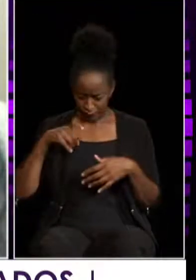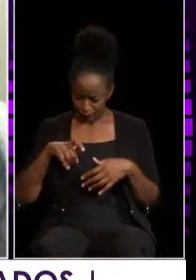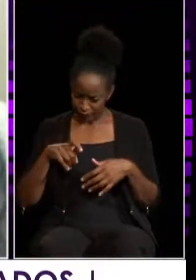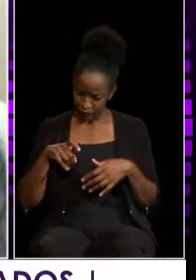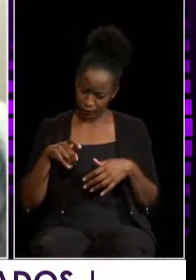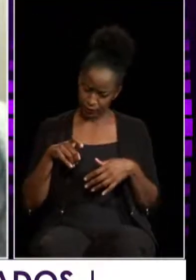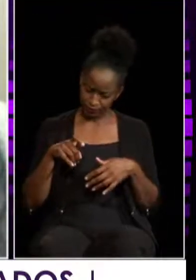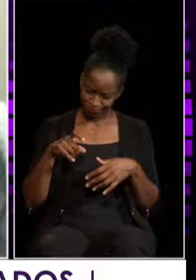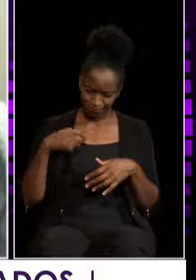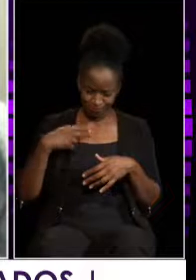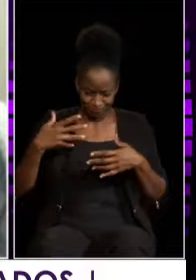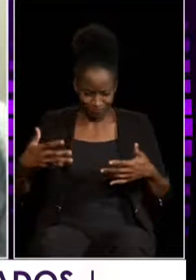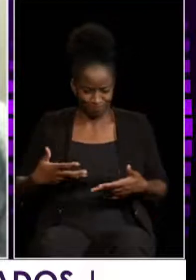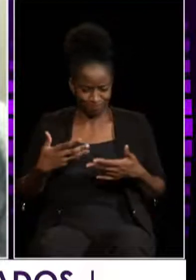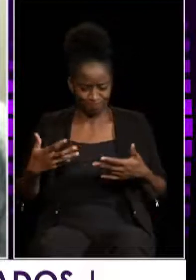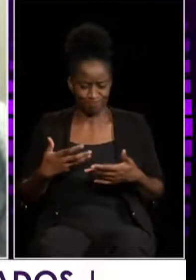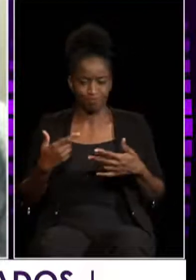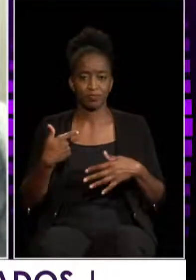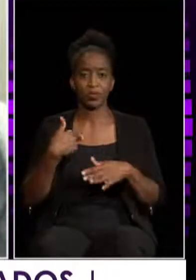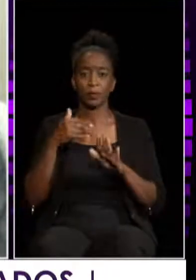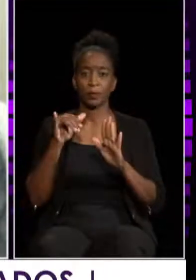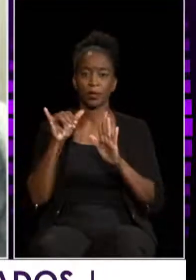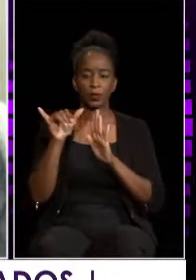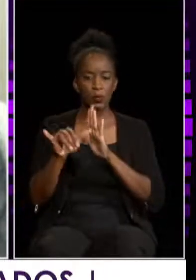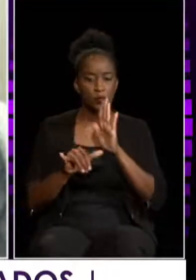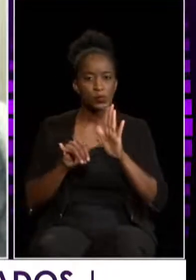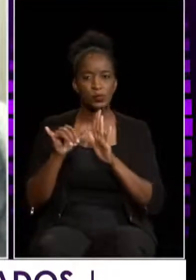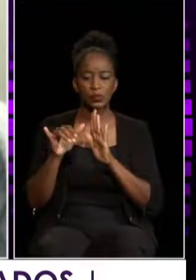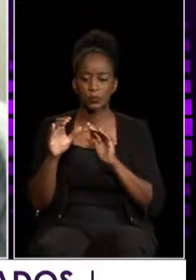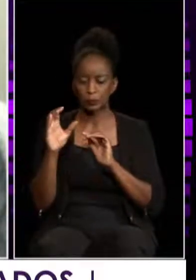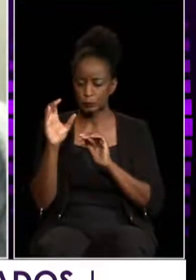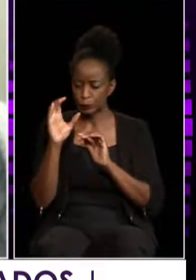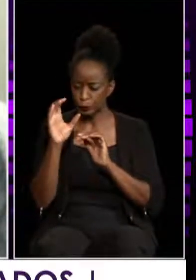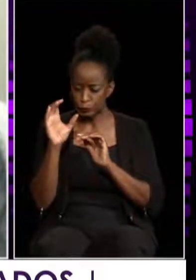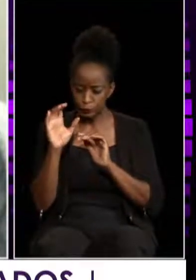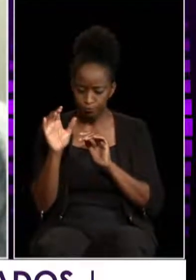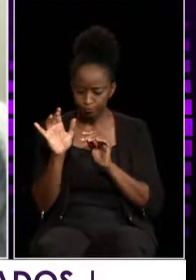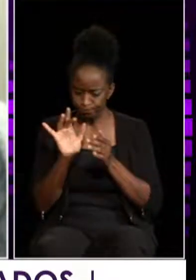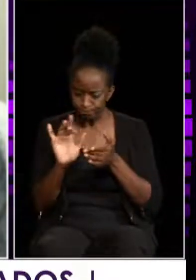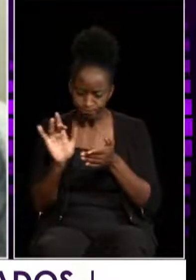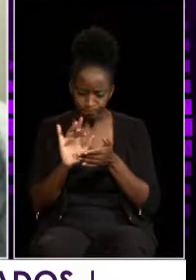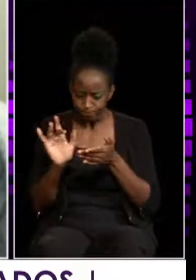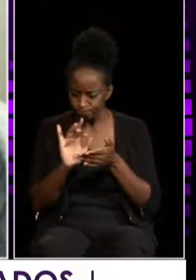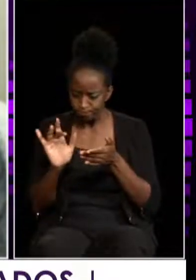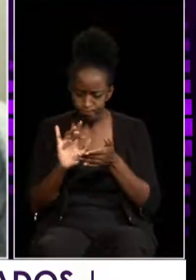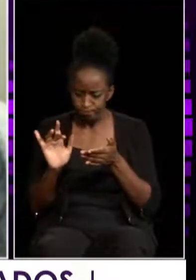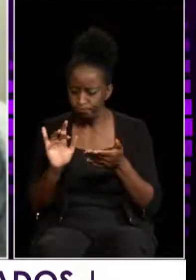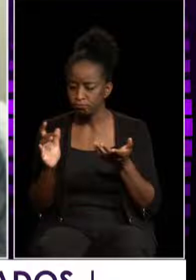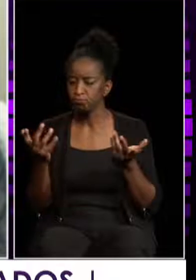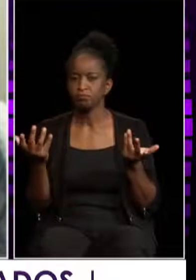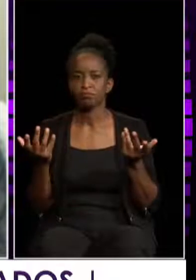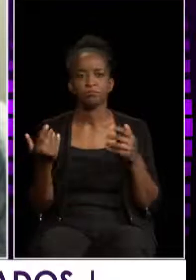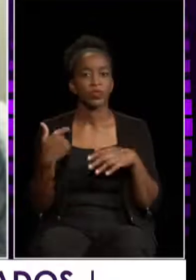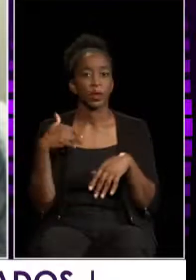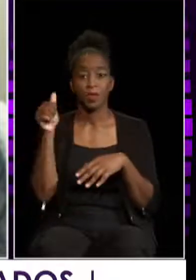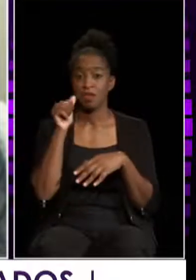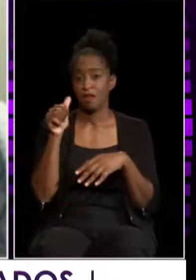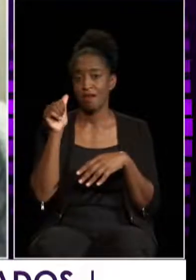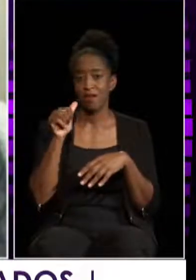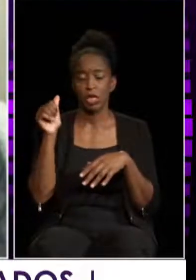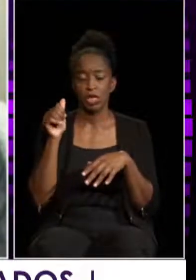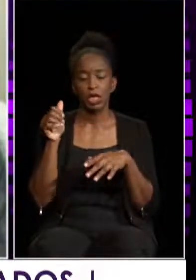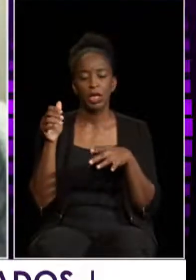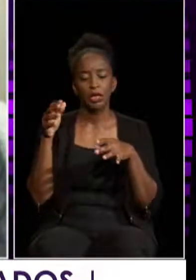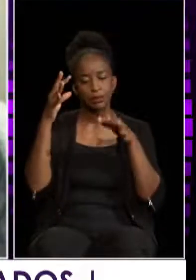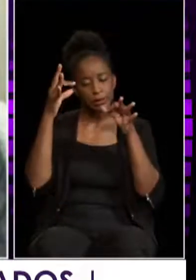some videos and take at least an hour out from my day, whether it be before school or after